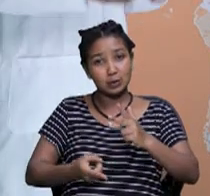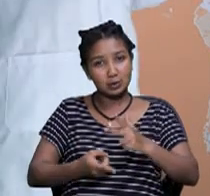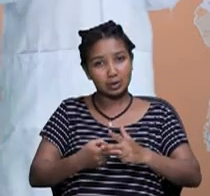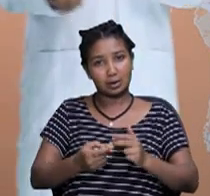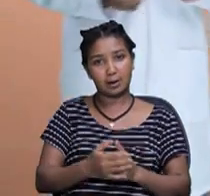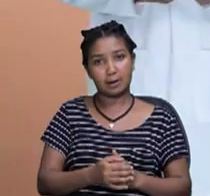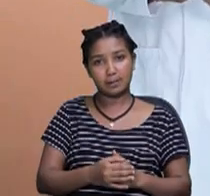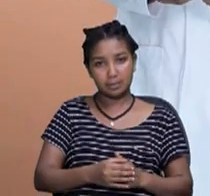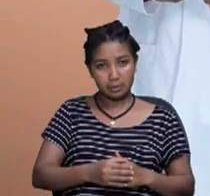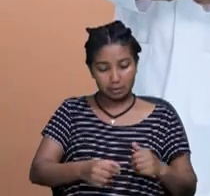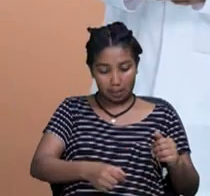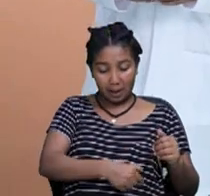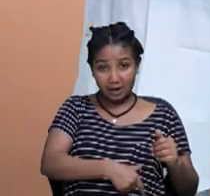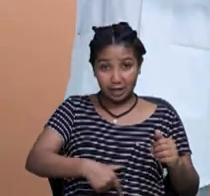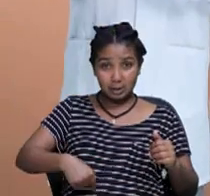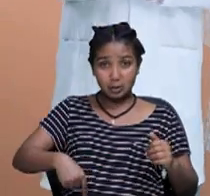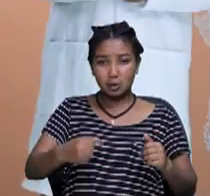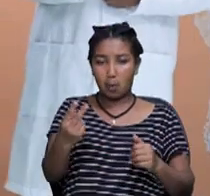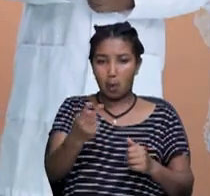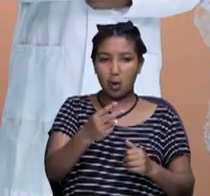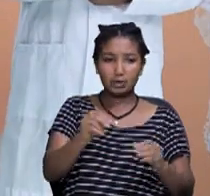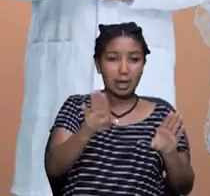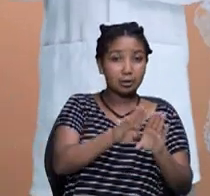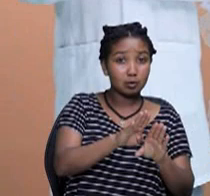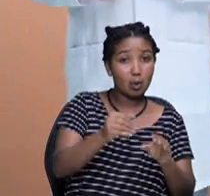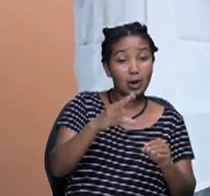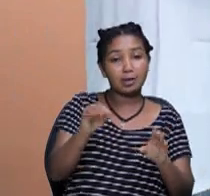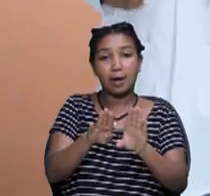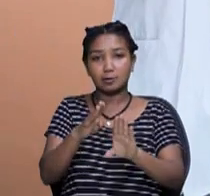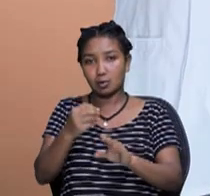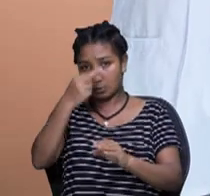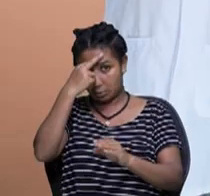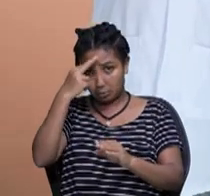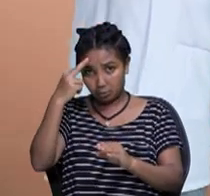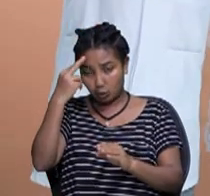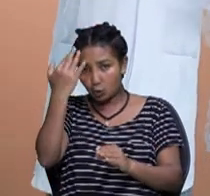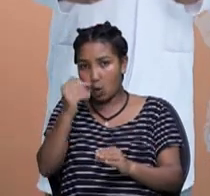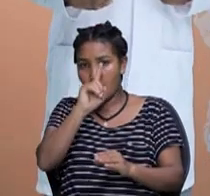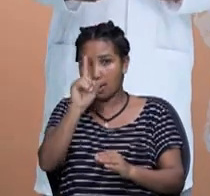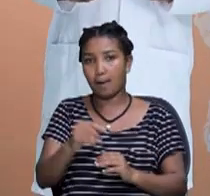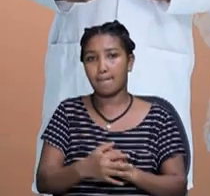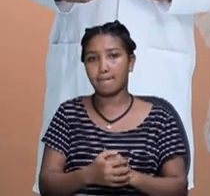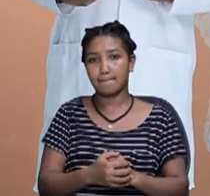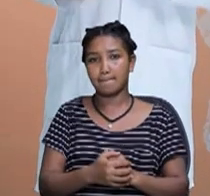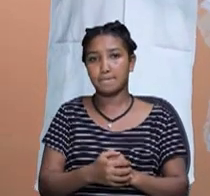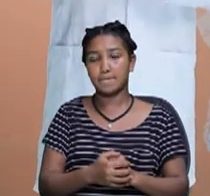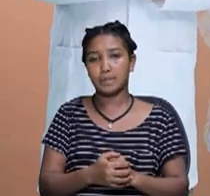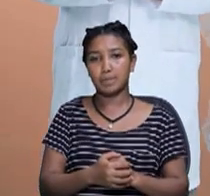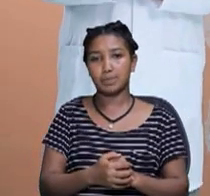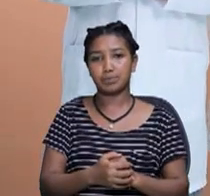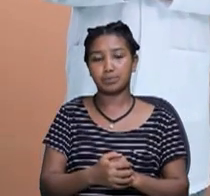Pancreas is an exocrine and endocrine gland. Why pancreas is we call it pancreas is an exocrine